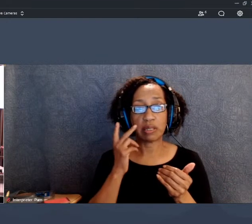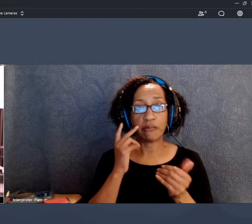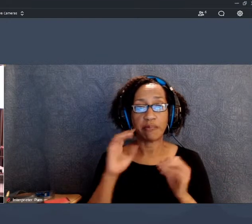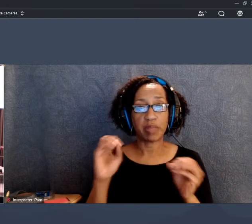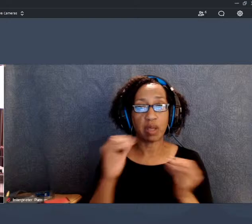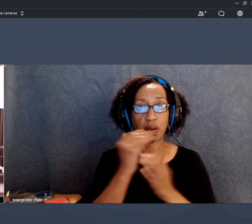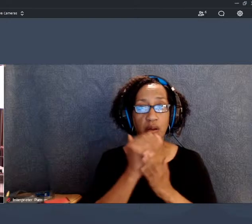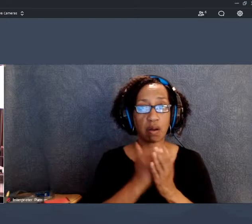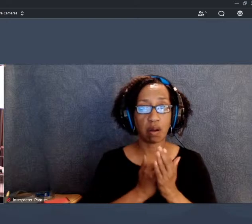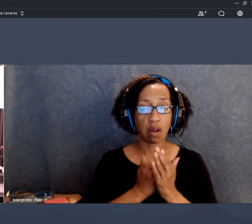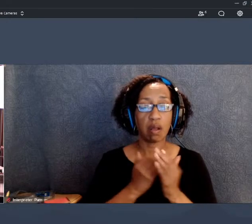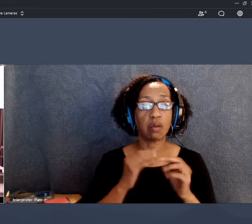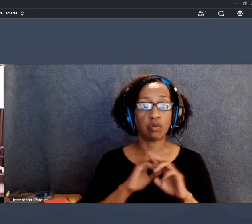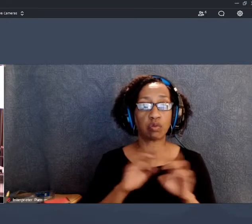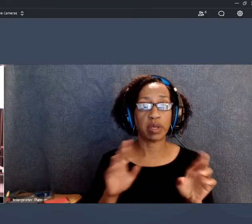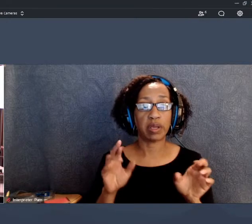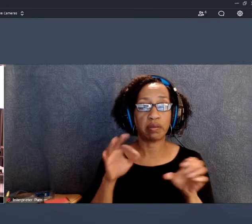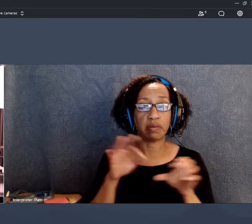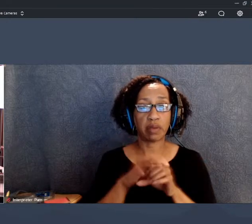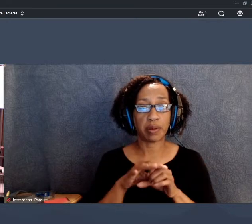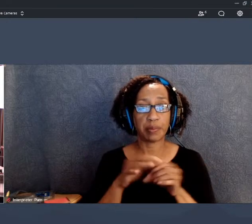votes.